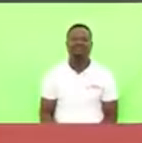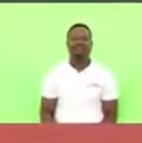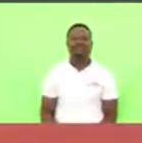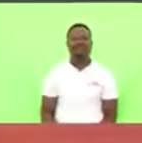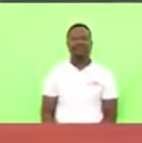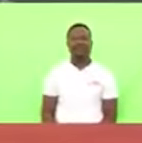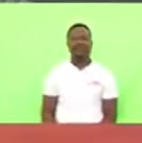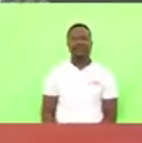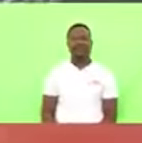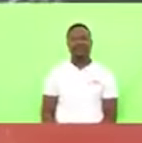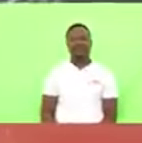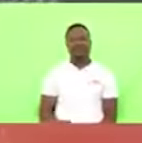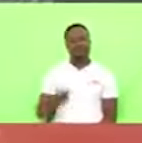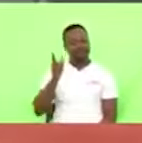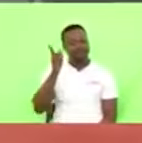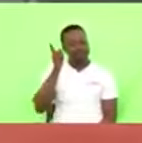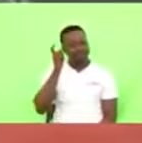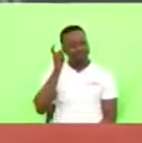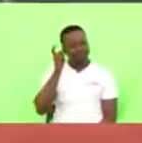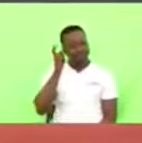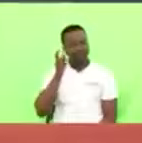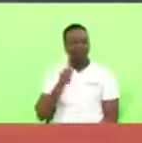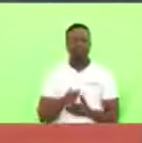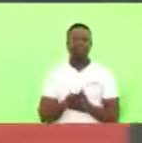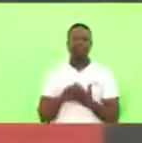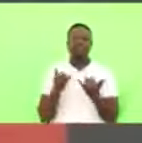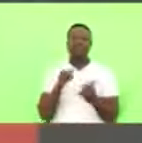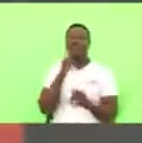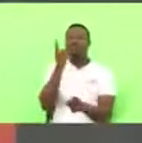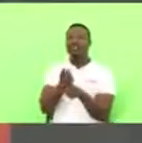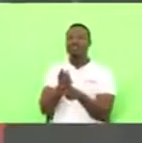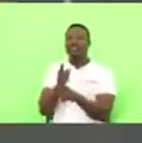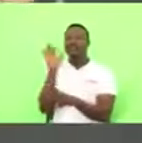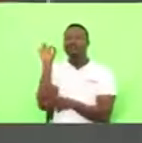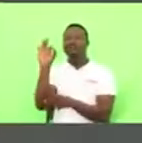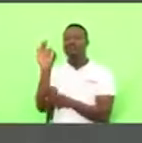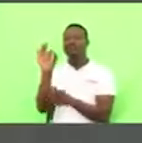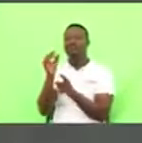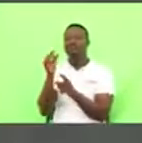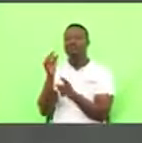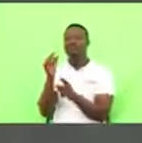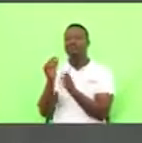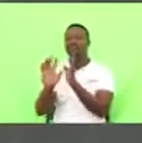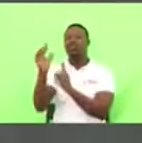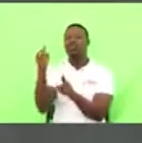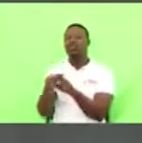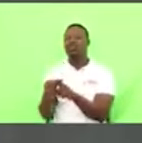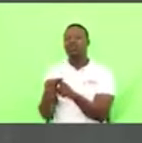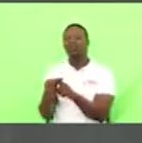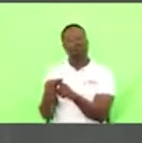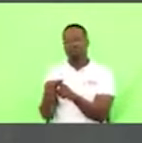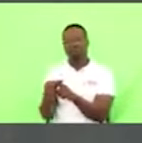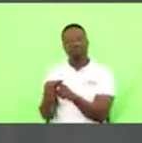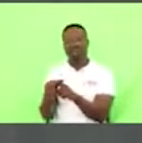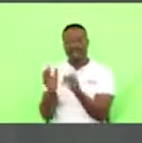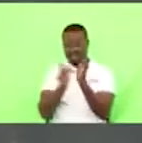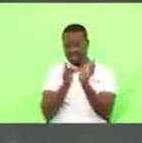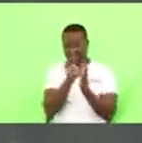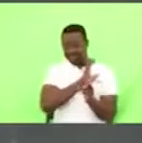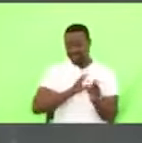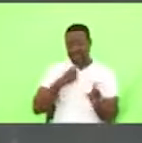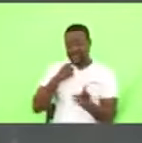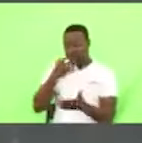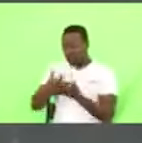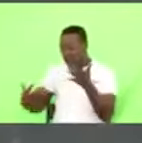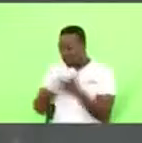Now, and listen to this. It is not just preaching by word. Jesus said the gospel